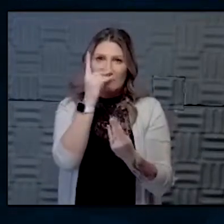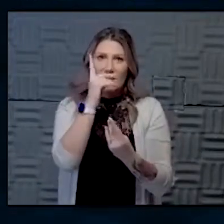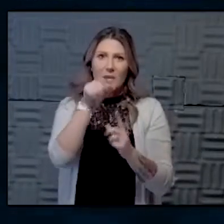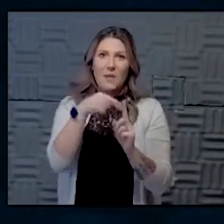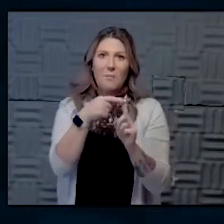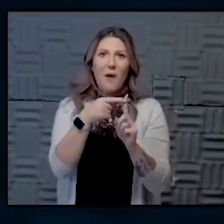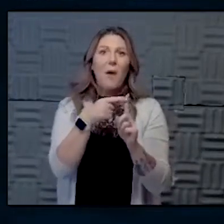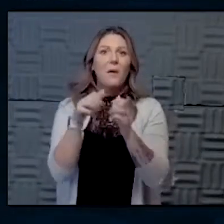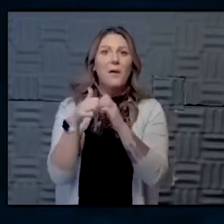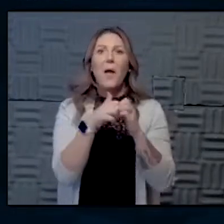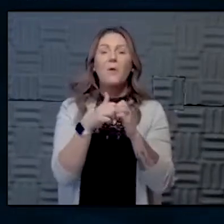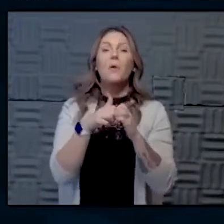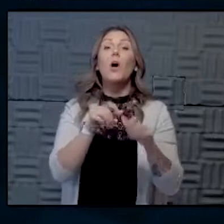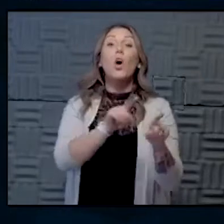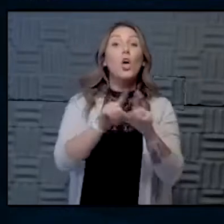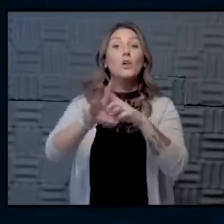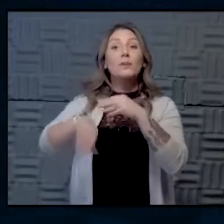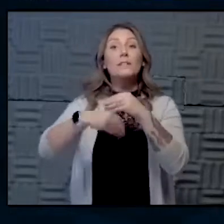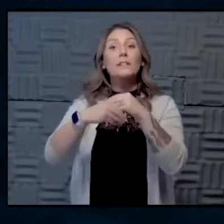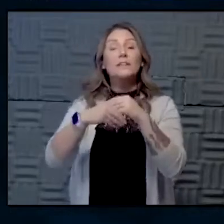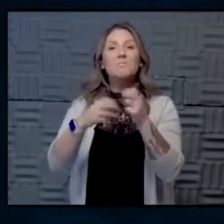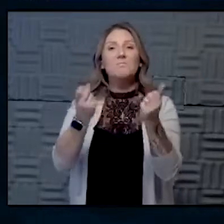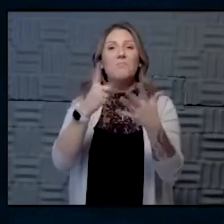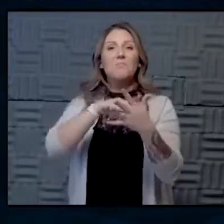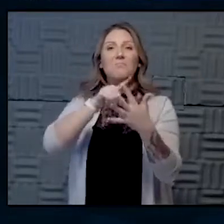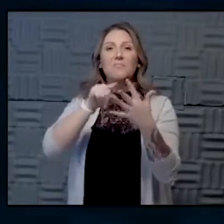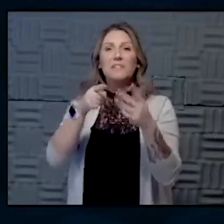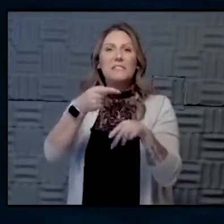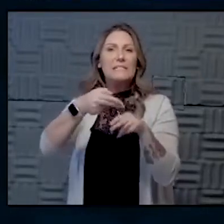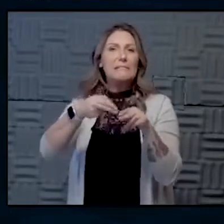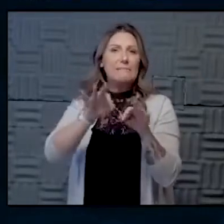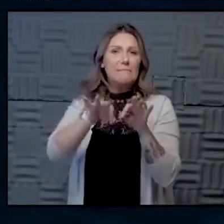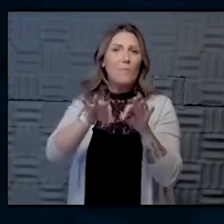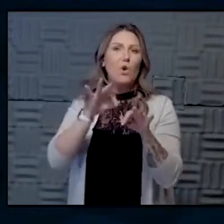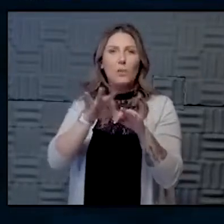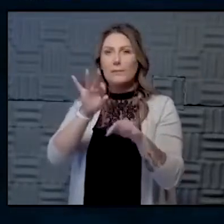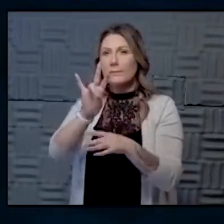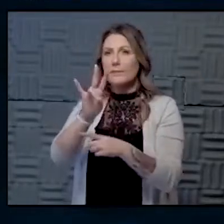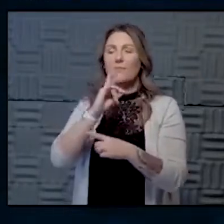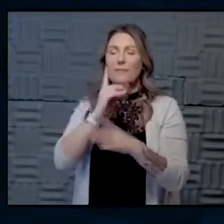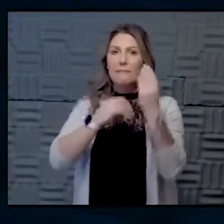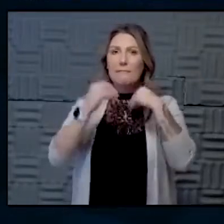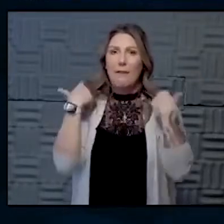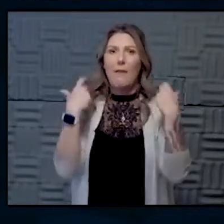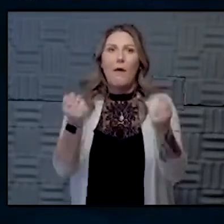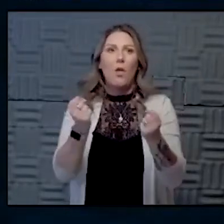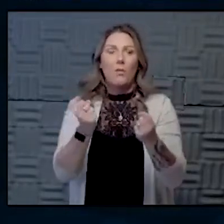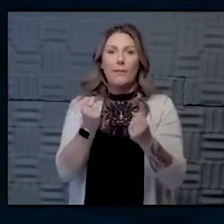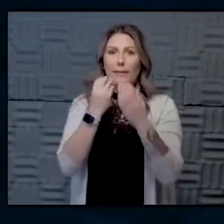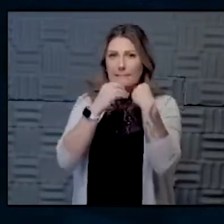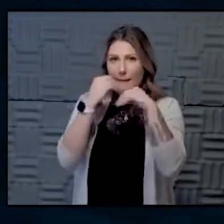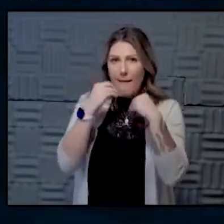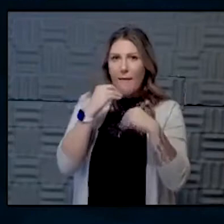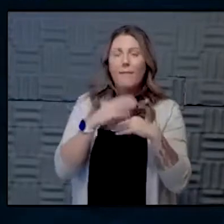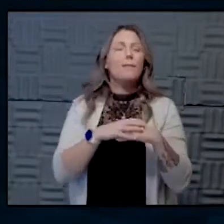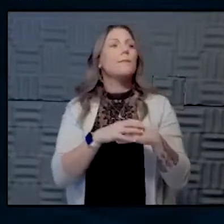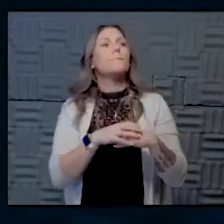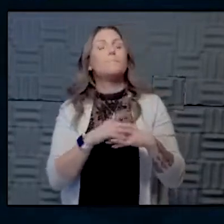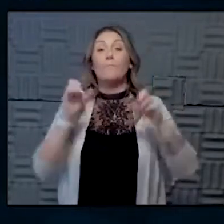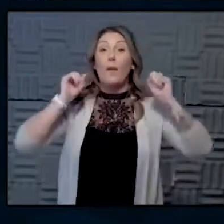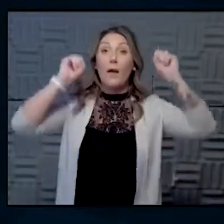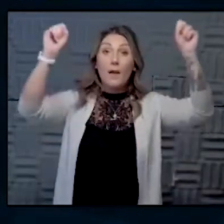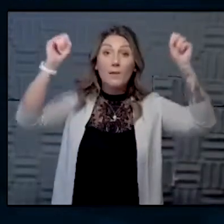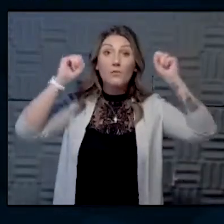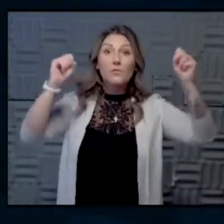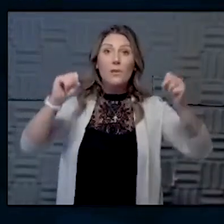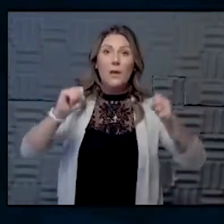In addition, there are a multitude of other the simple seven. So one, eat healthy, diet. We want to look at dieting, exercise, and